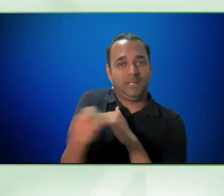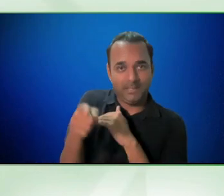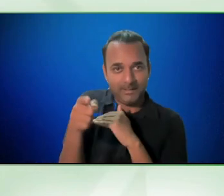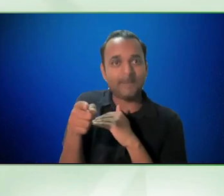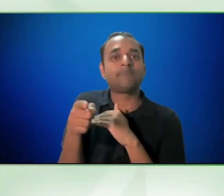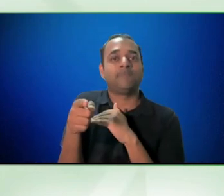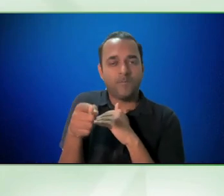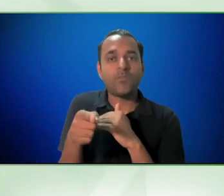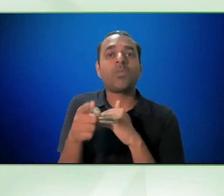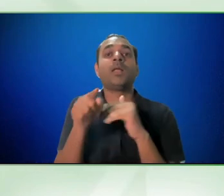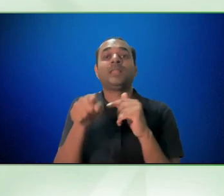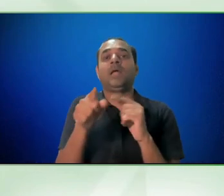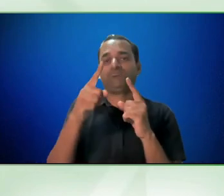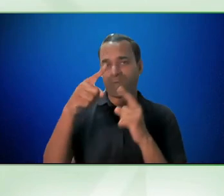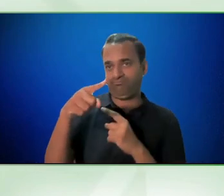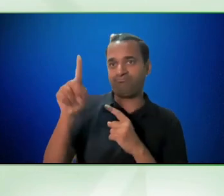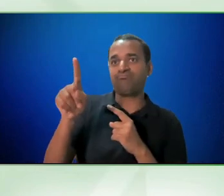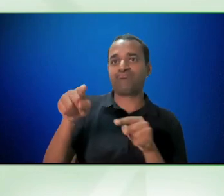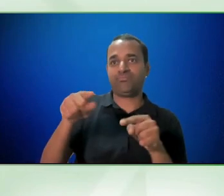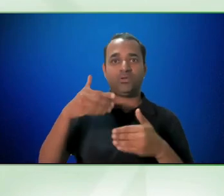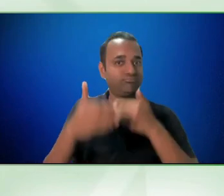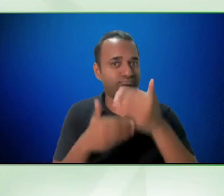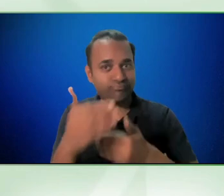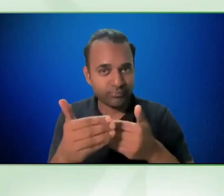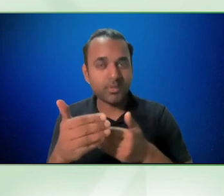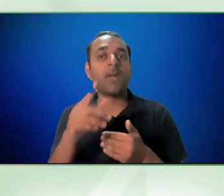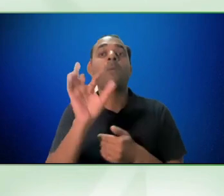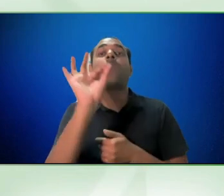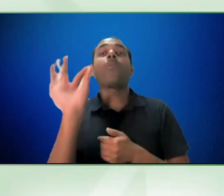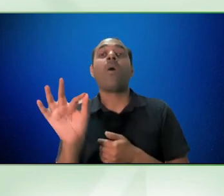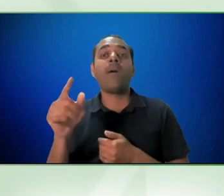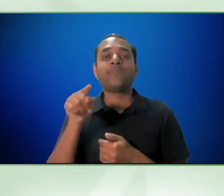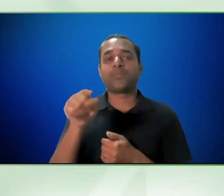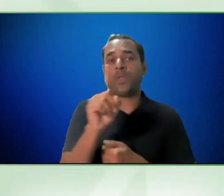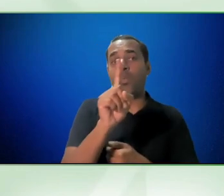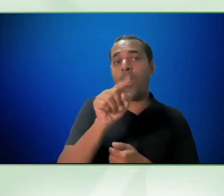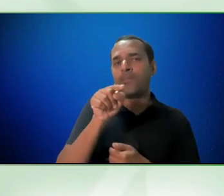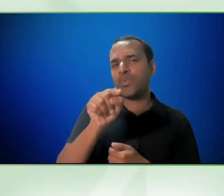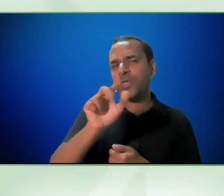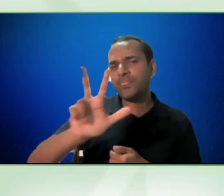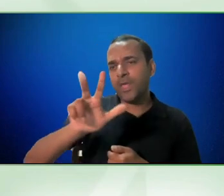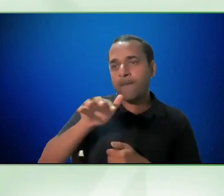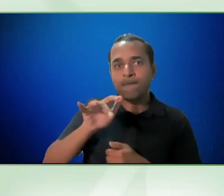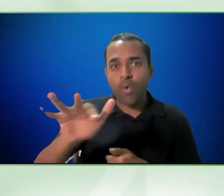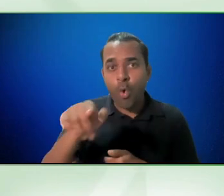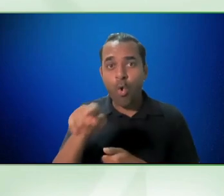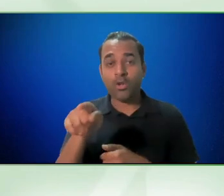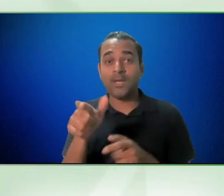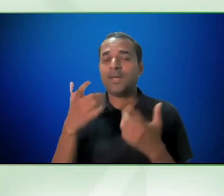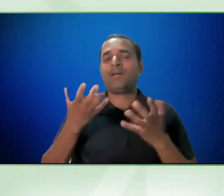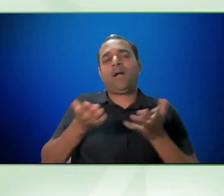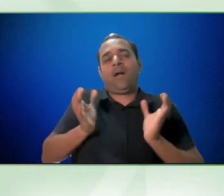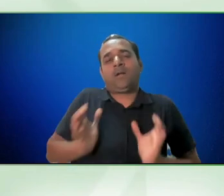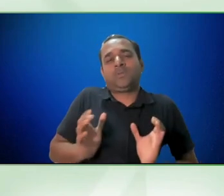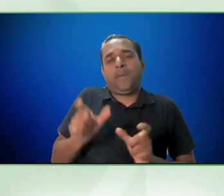product to life as quickly as possible. Um, and to, you know, to roll it out around the world. Awesome. Well, that's